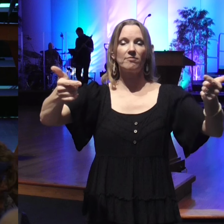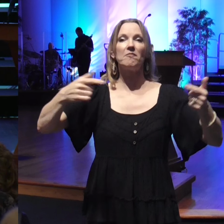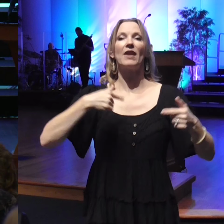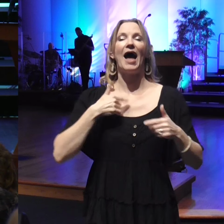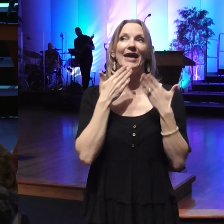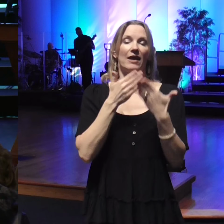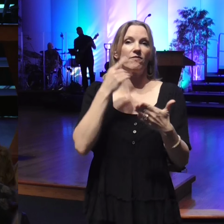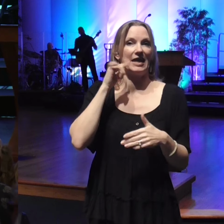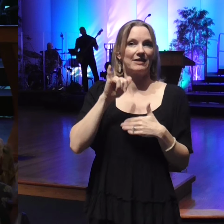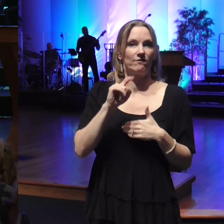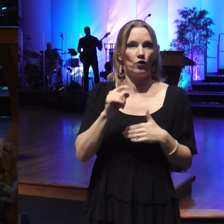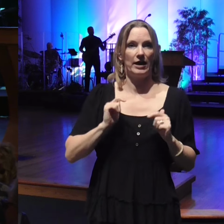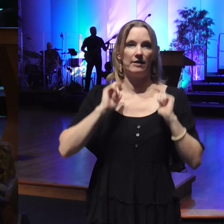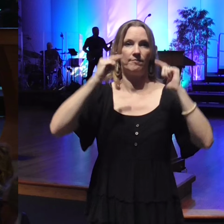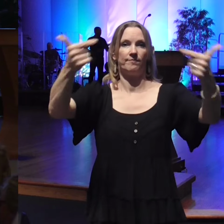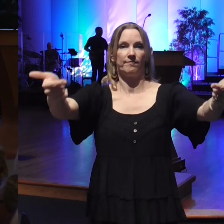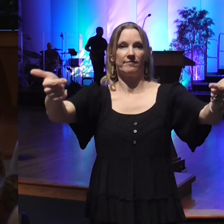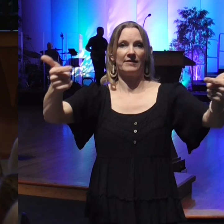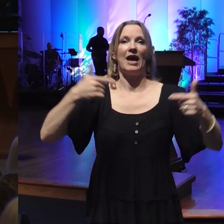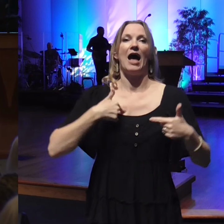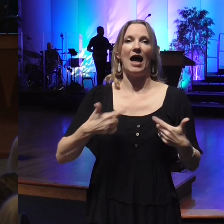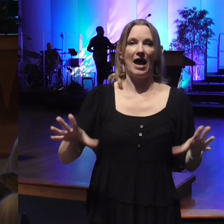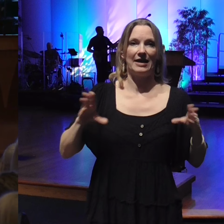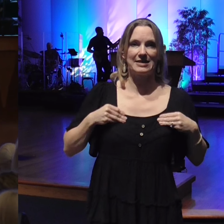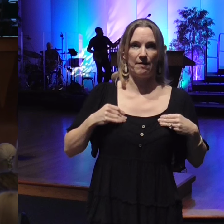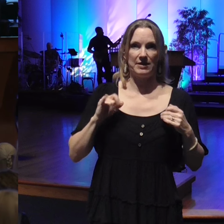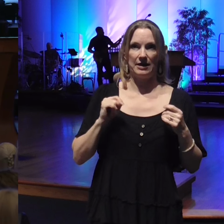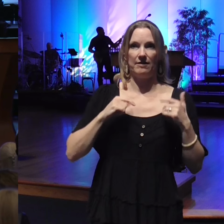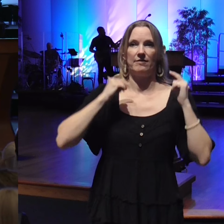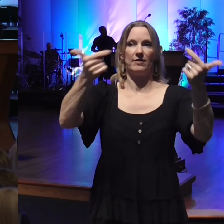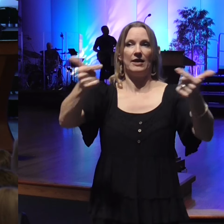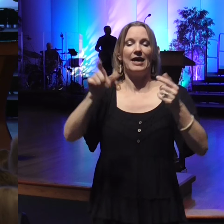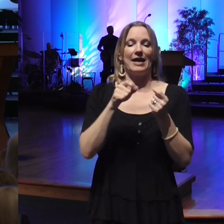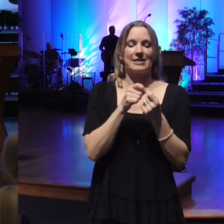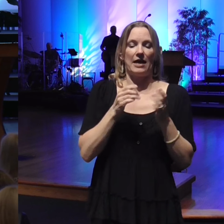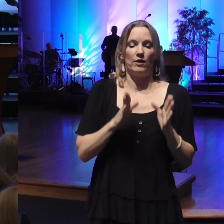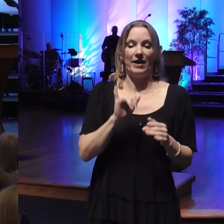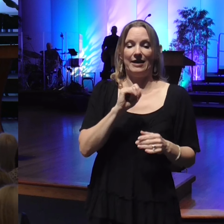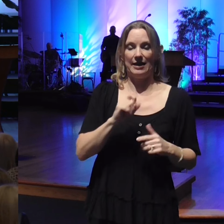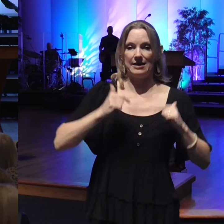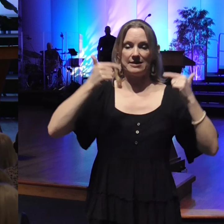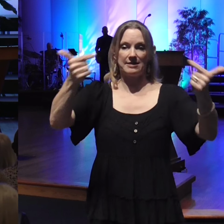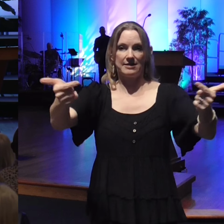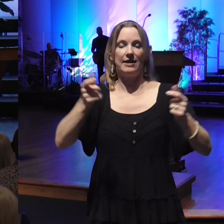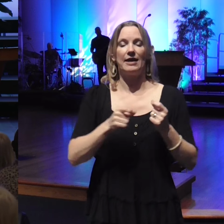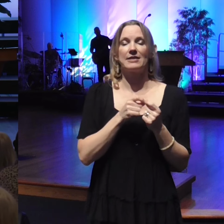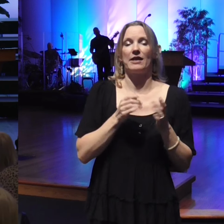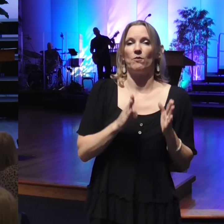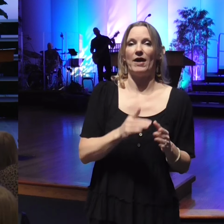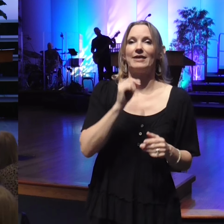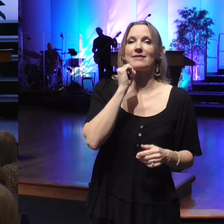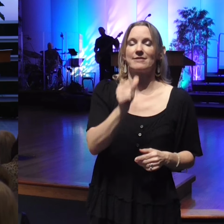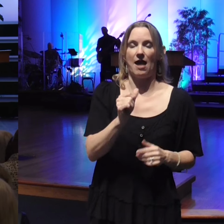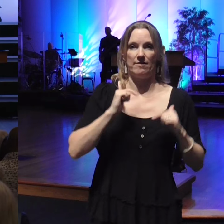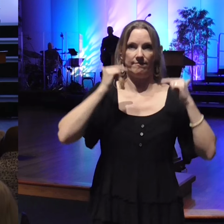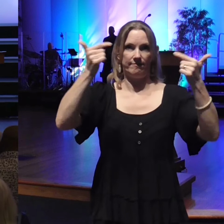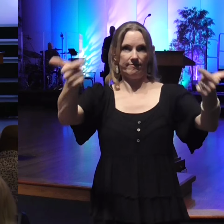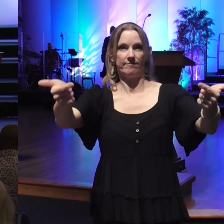I give thanks for it, and I accept it, just the way that it is, and just the way that it is